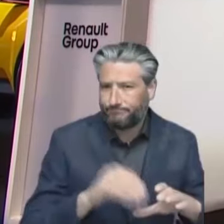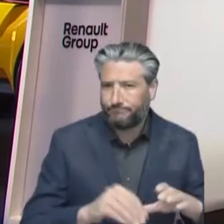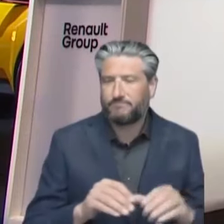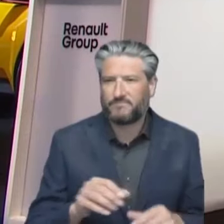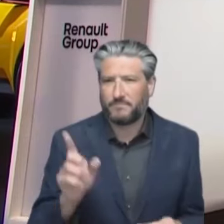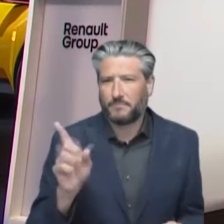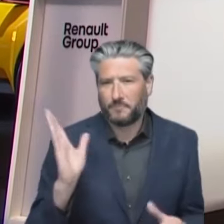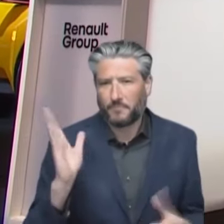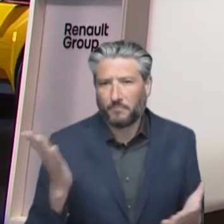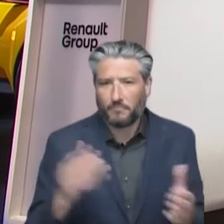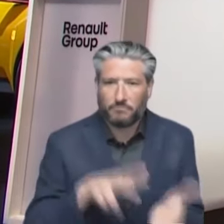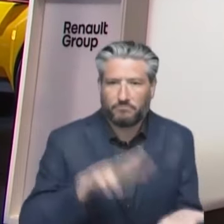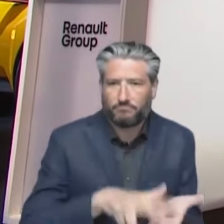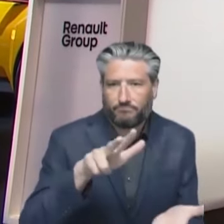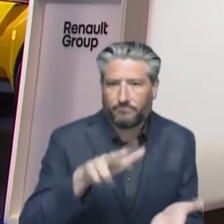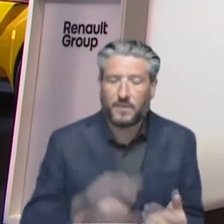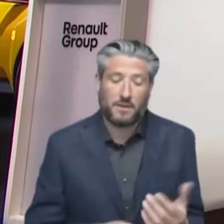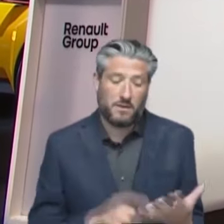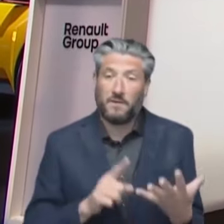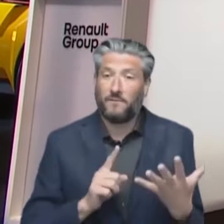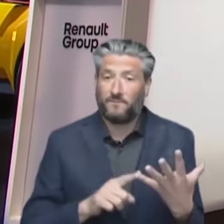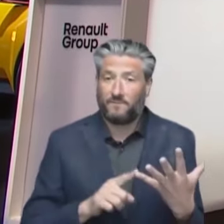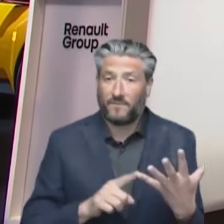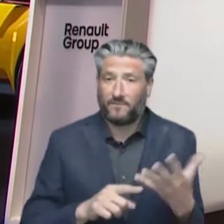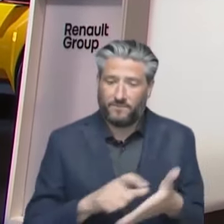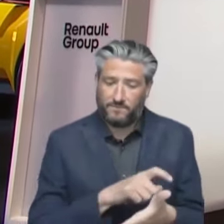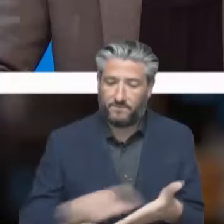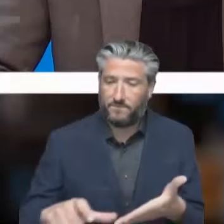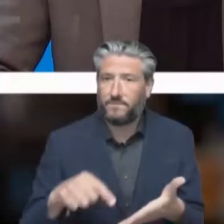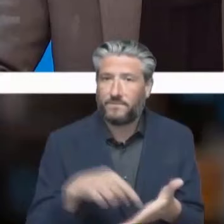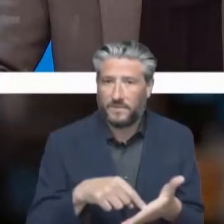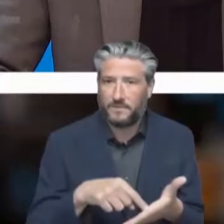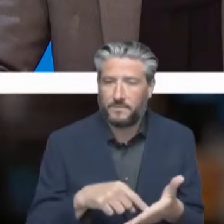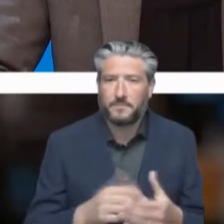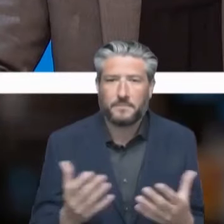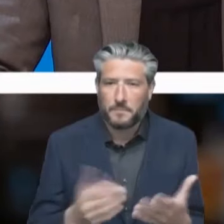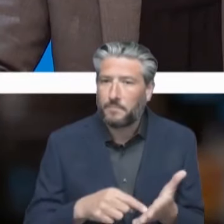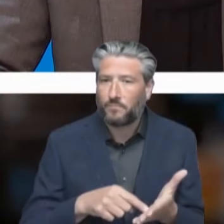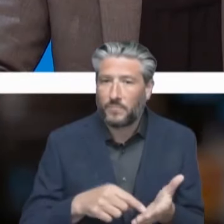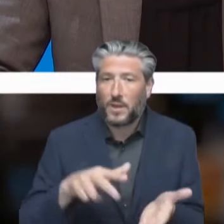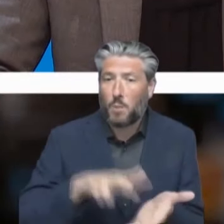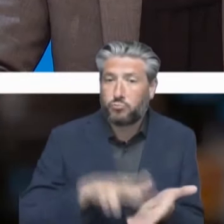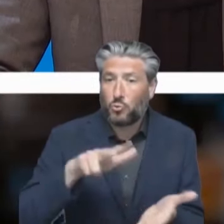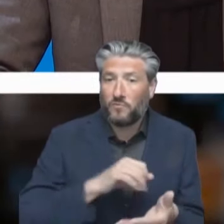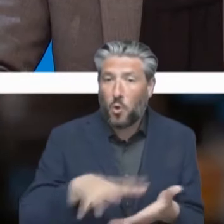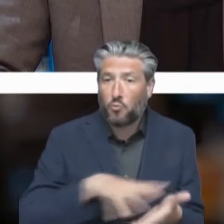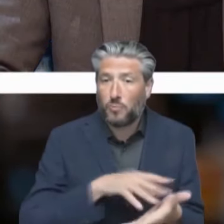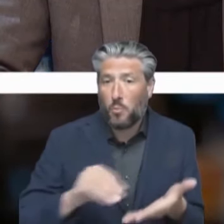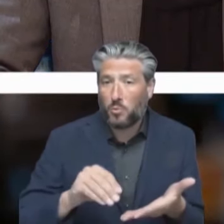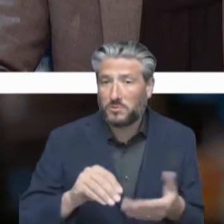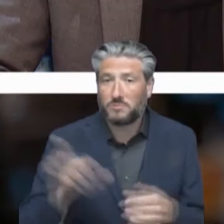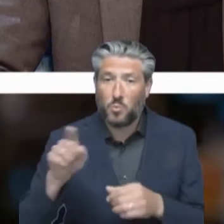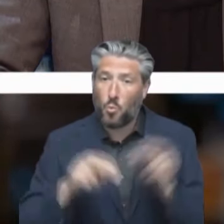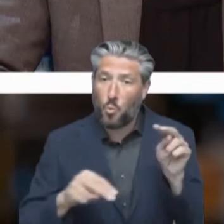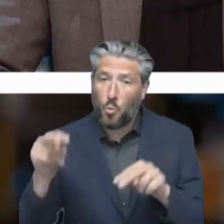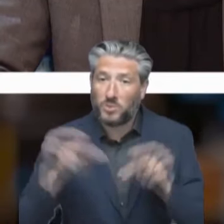is therefore adopted. The fifth resolution proposes to approve the report of the statutory auditors on